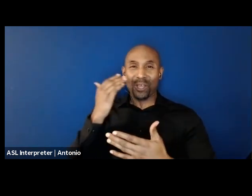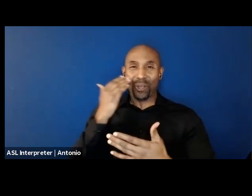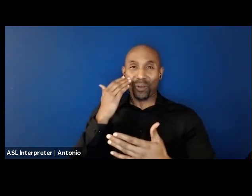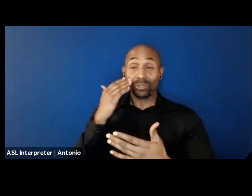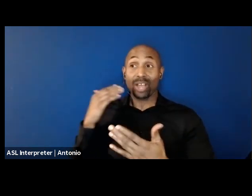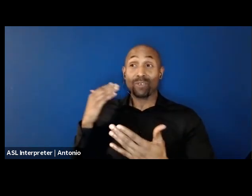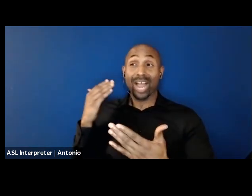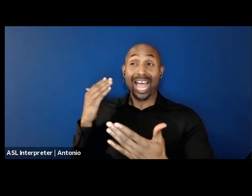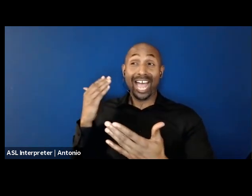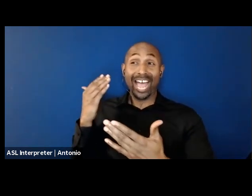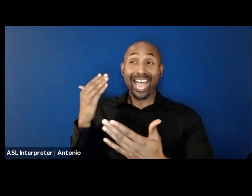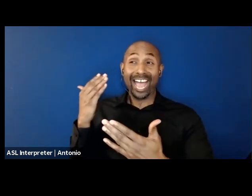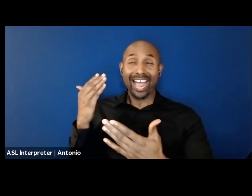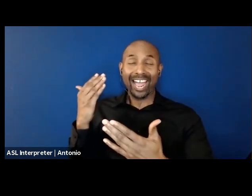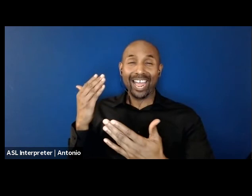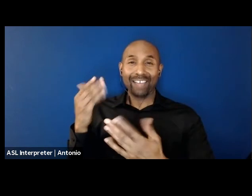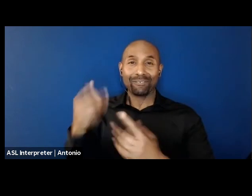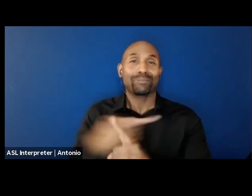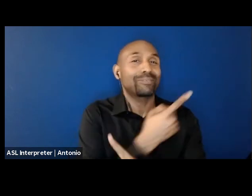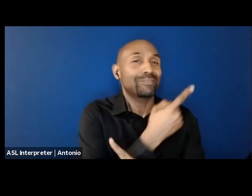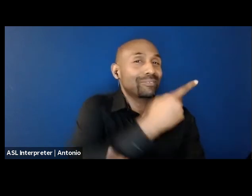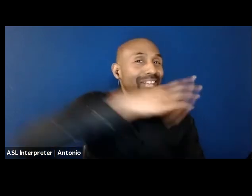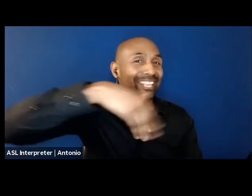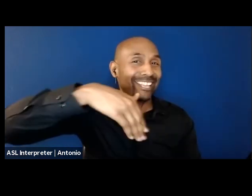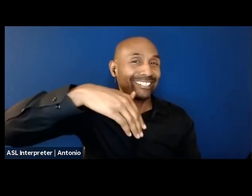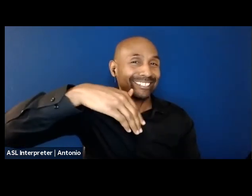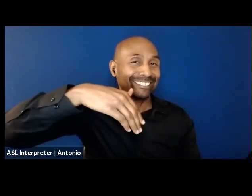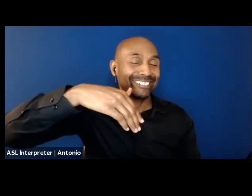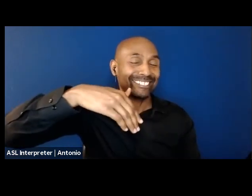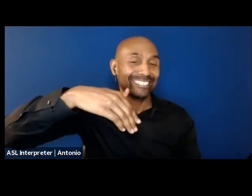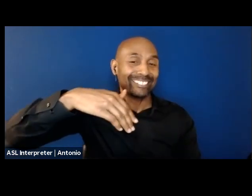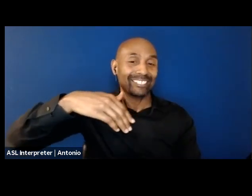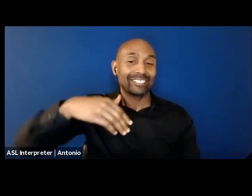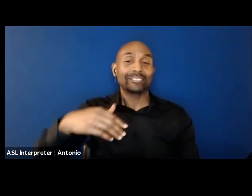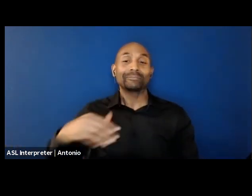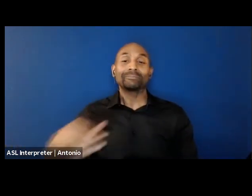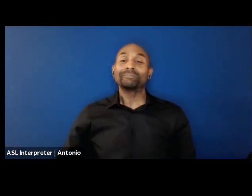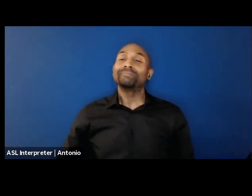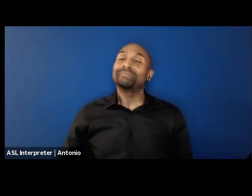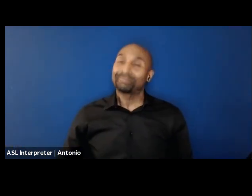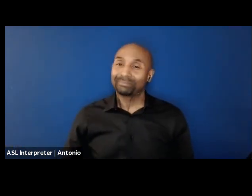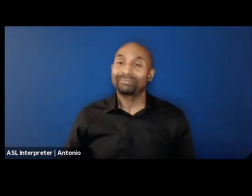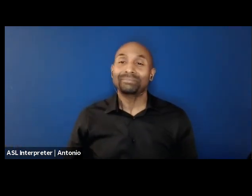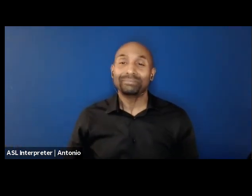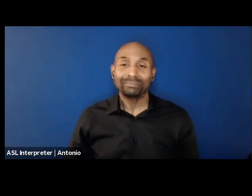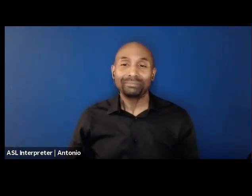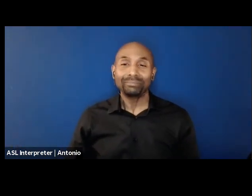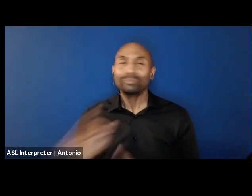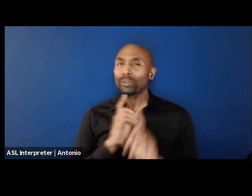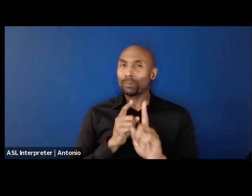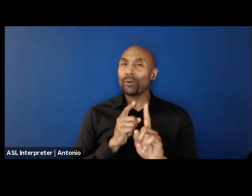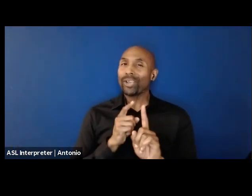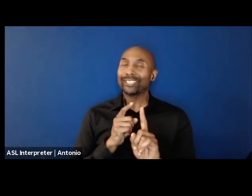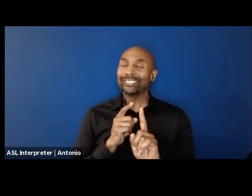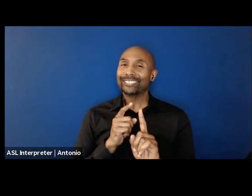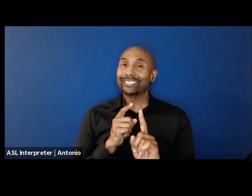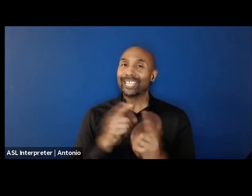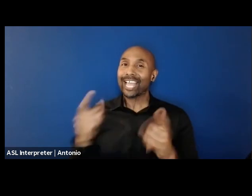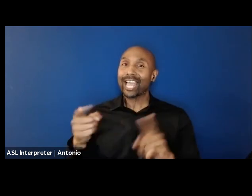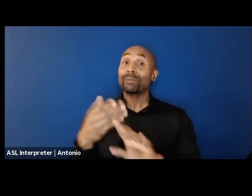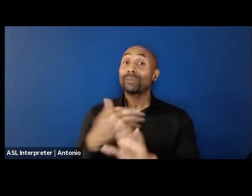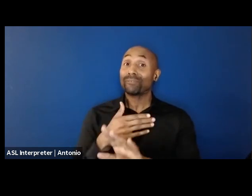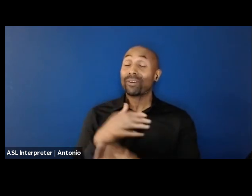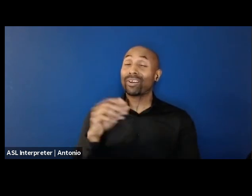being off to the side. Point preceded Giscombe, but followed Mingus when Robert Kelly said,